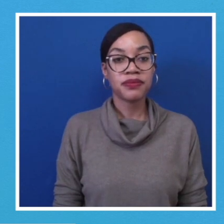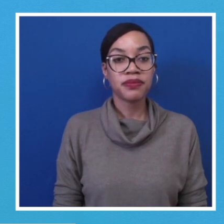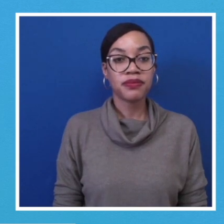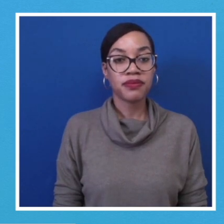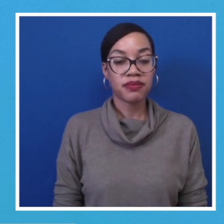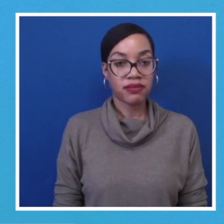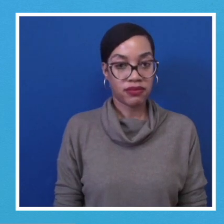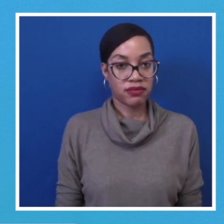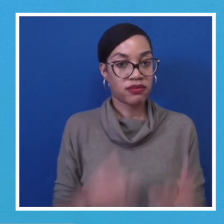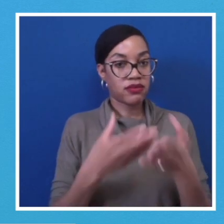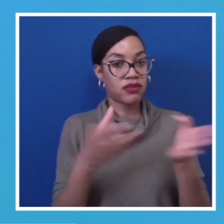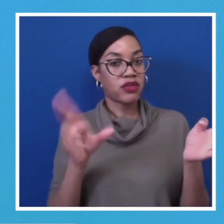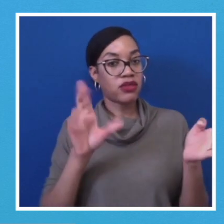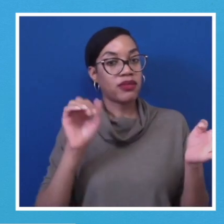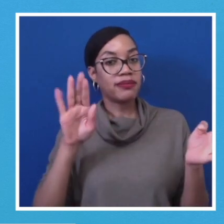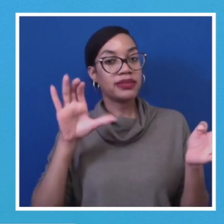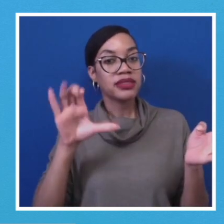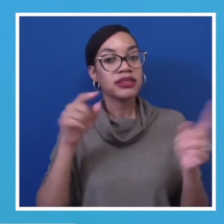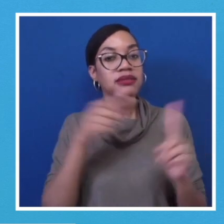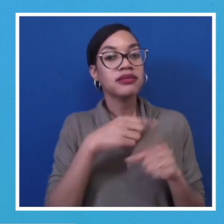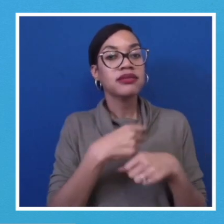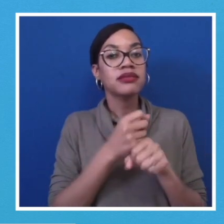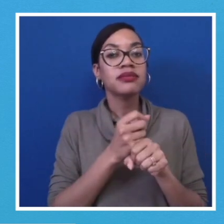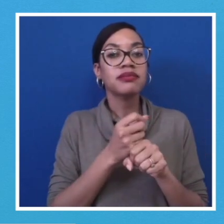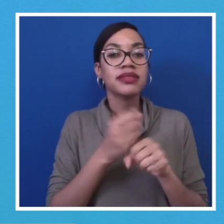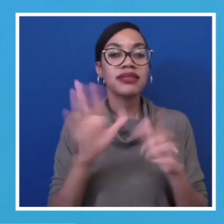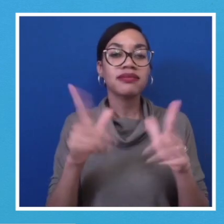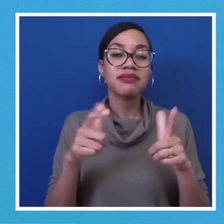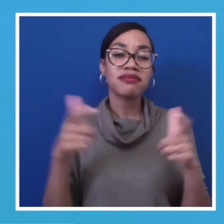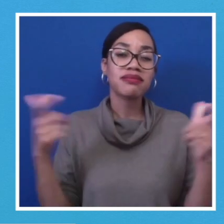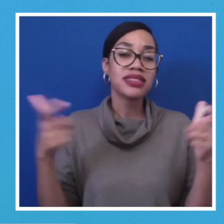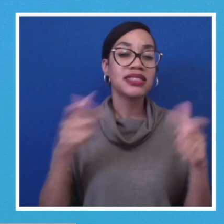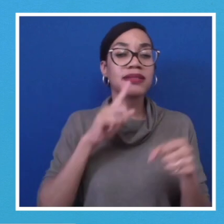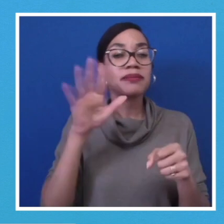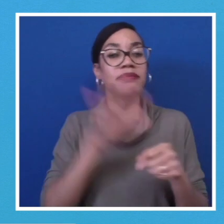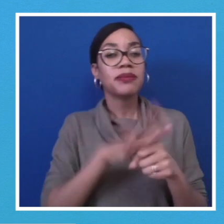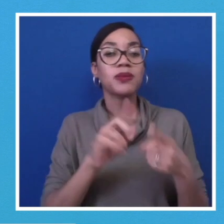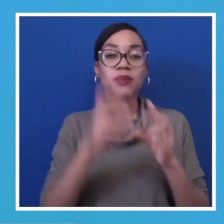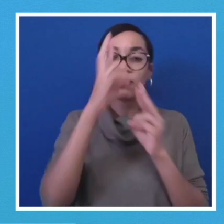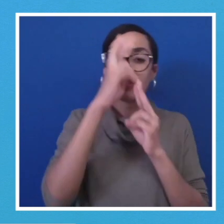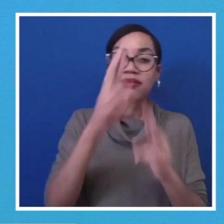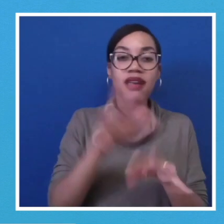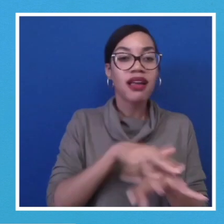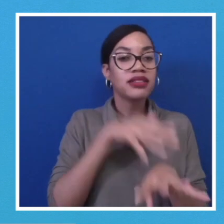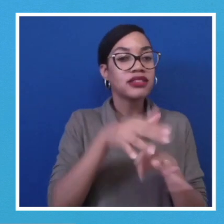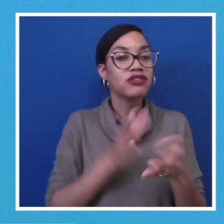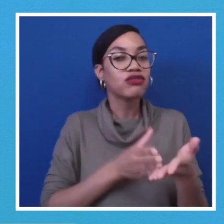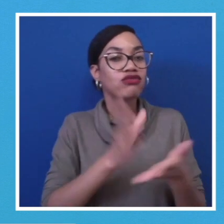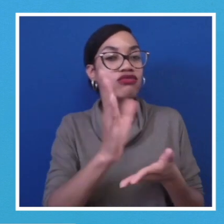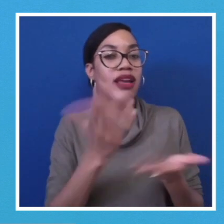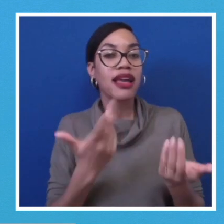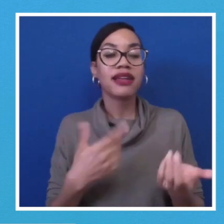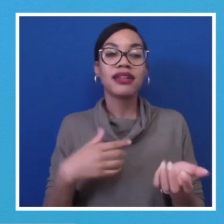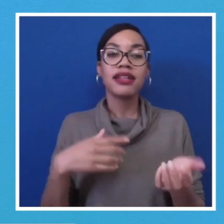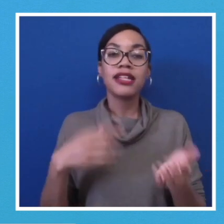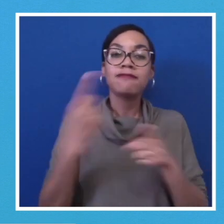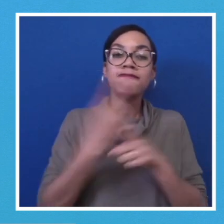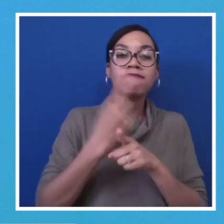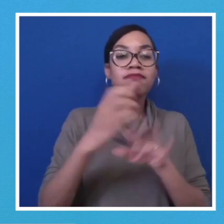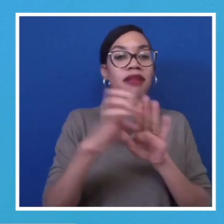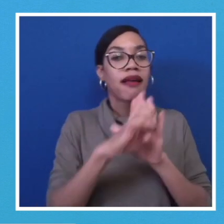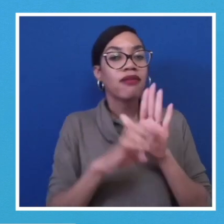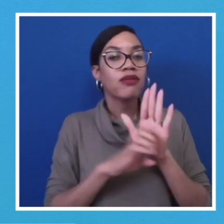RBC makes grand commitments to respect Indigenous rights, ethical investing, and climate action promises. But